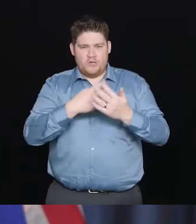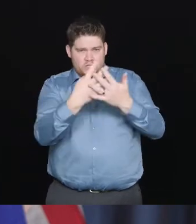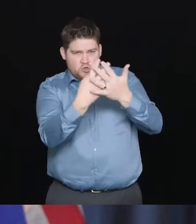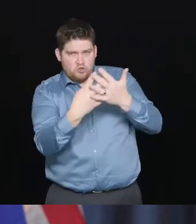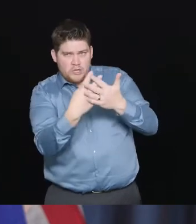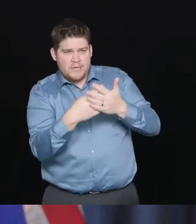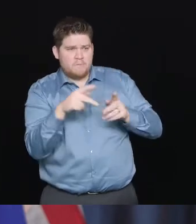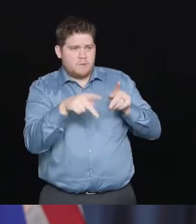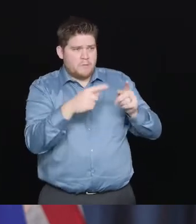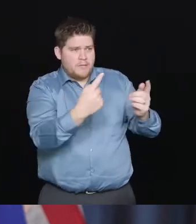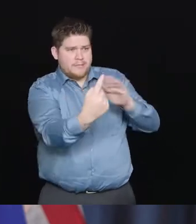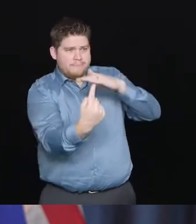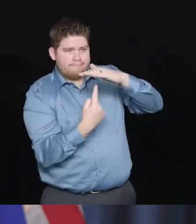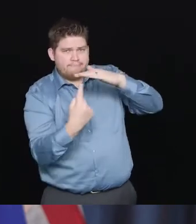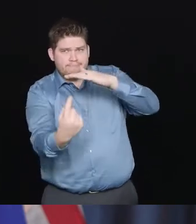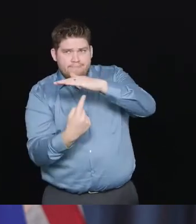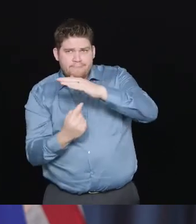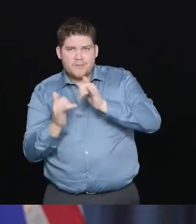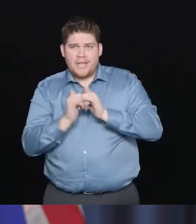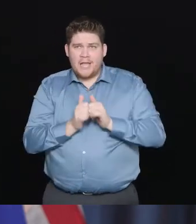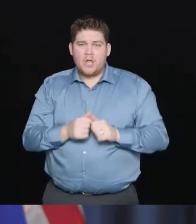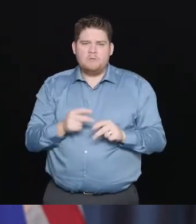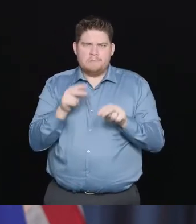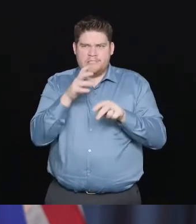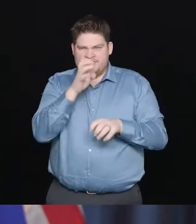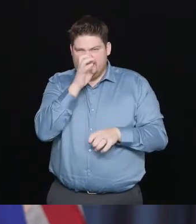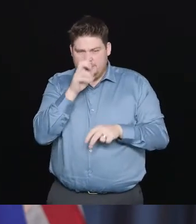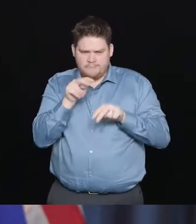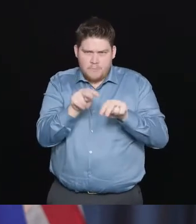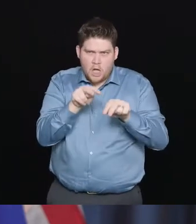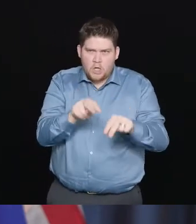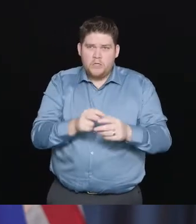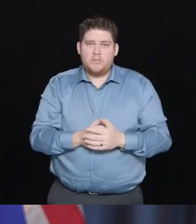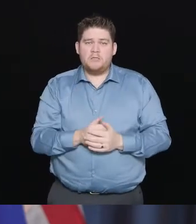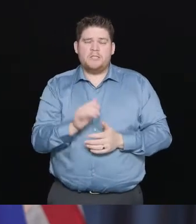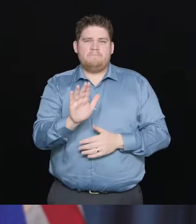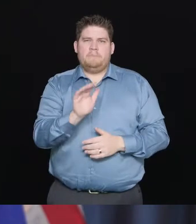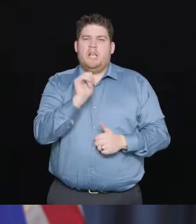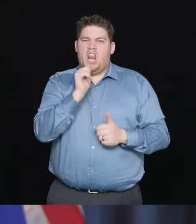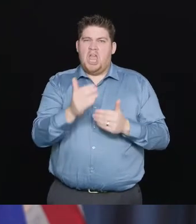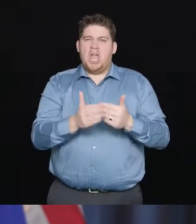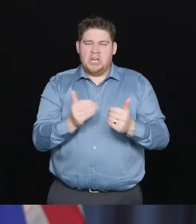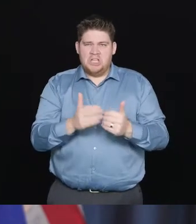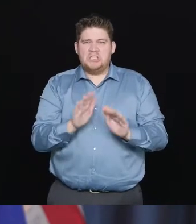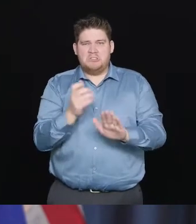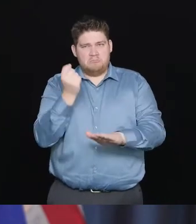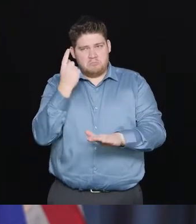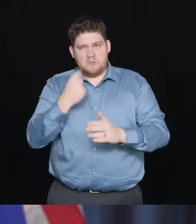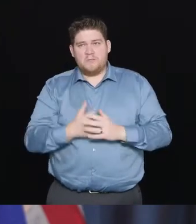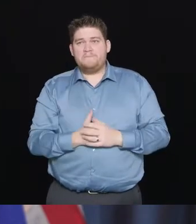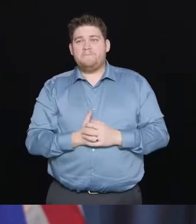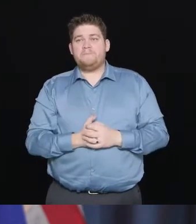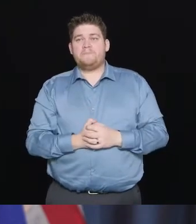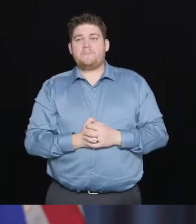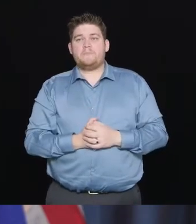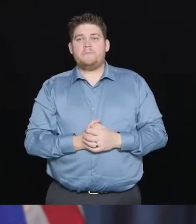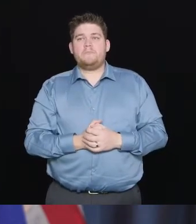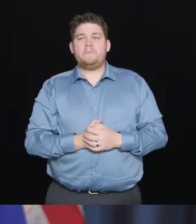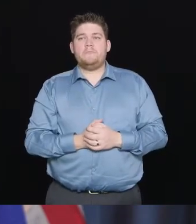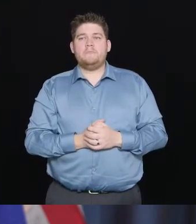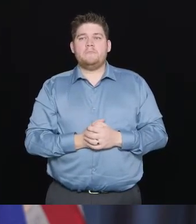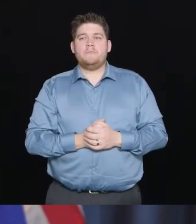say, a challenging thing. The other part of it, though, that we have to remember is that shelters are, in many cases, a person's only